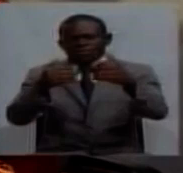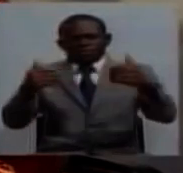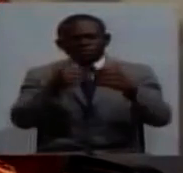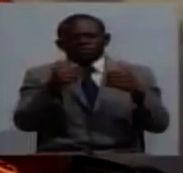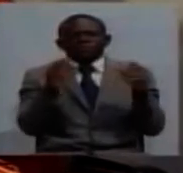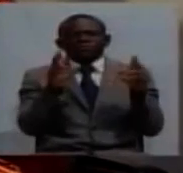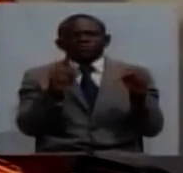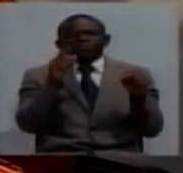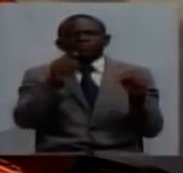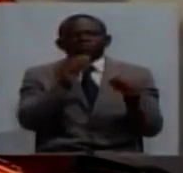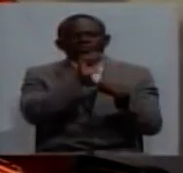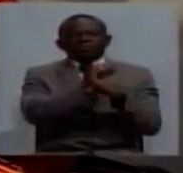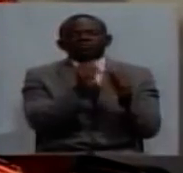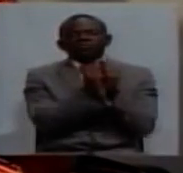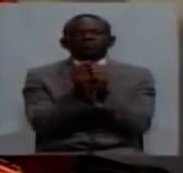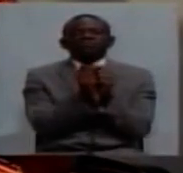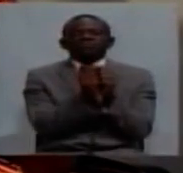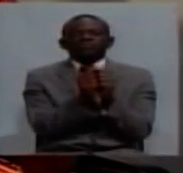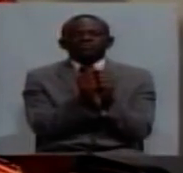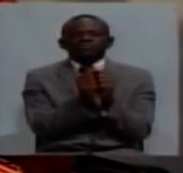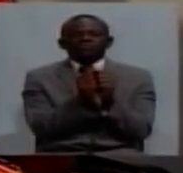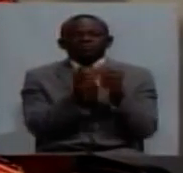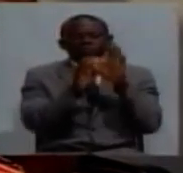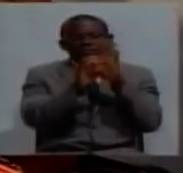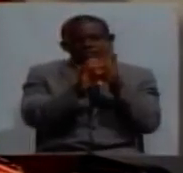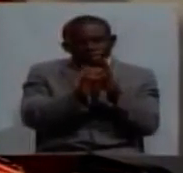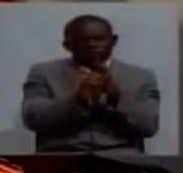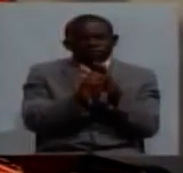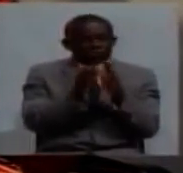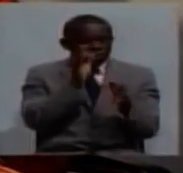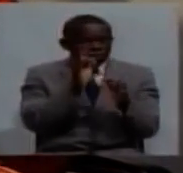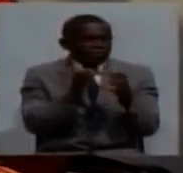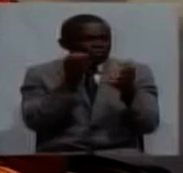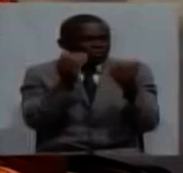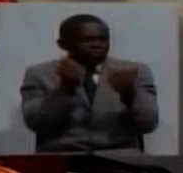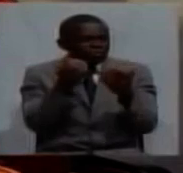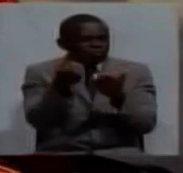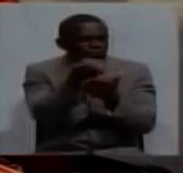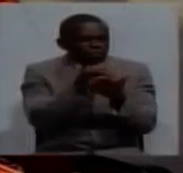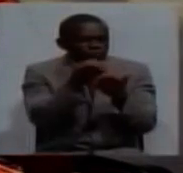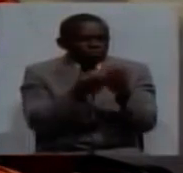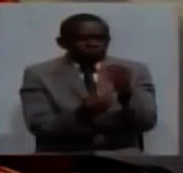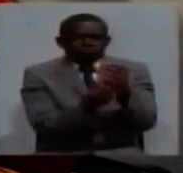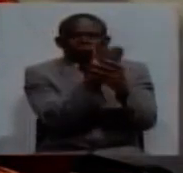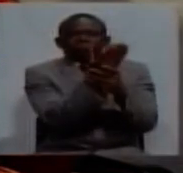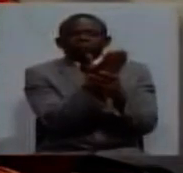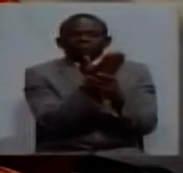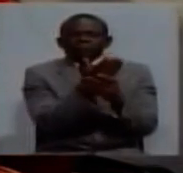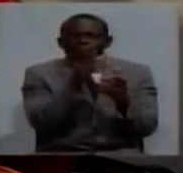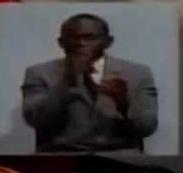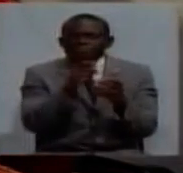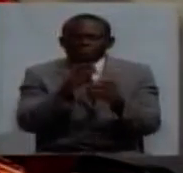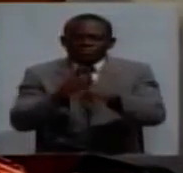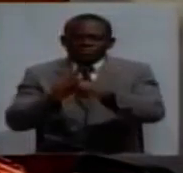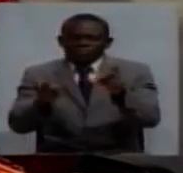is economic growth, what are we going to do? And I think, for me, I want to believe that when you have set a good foundation,